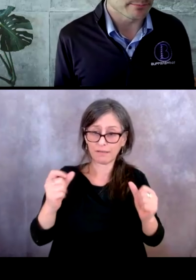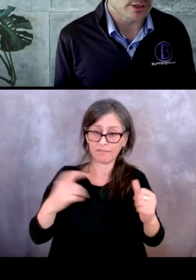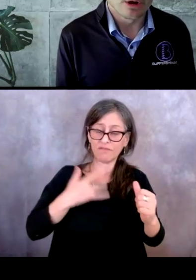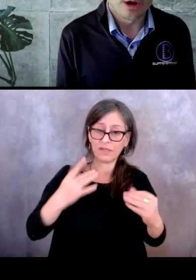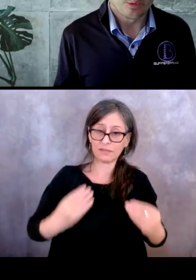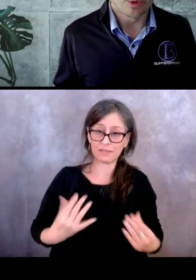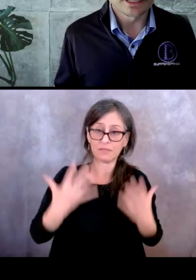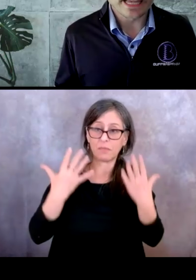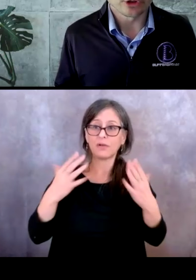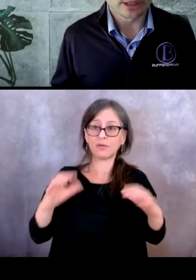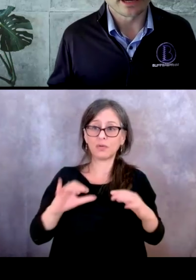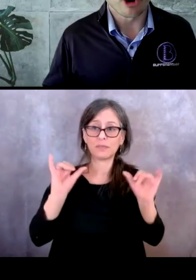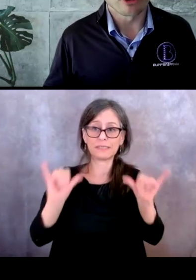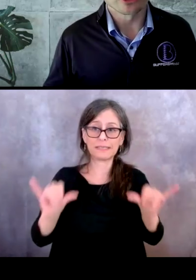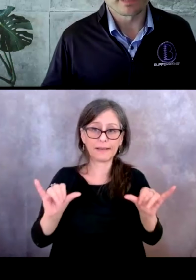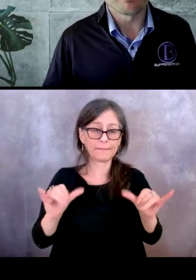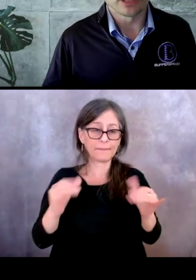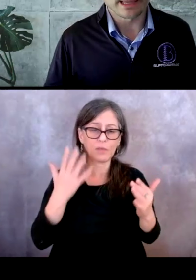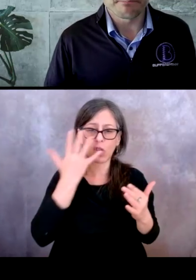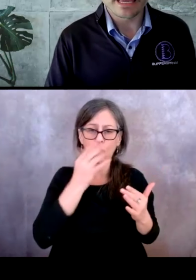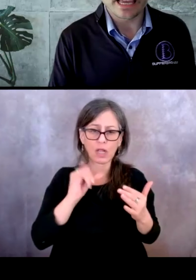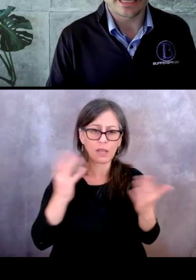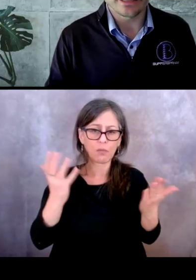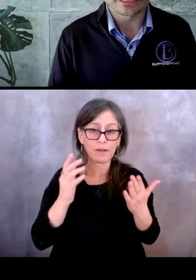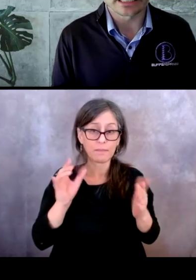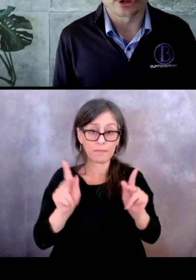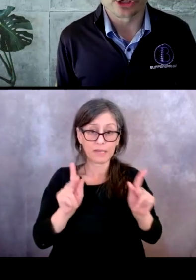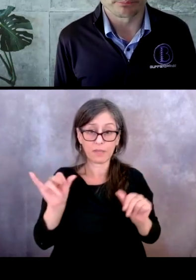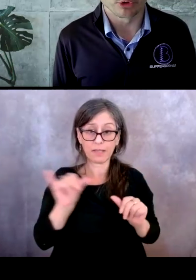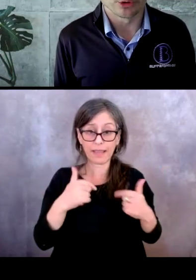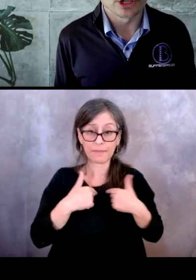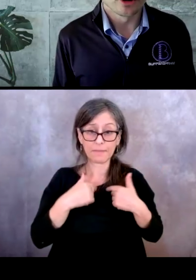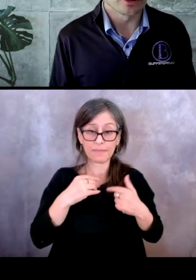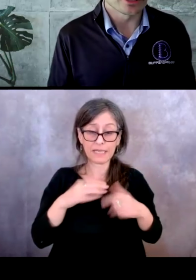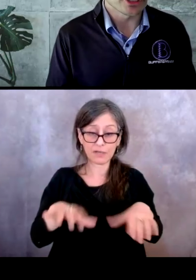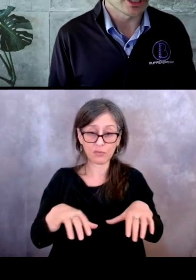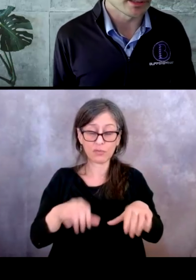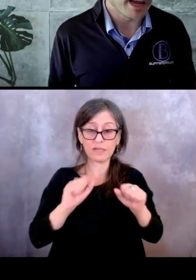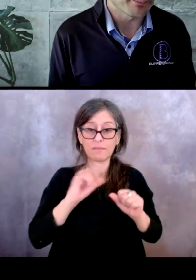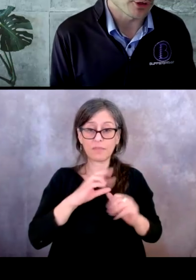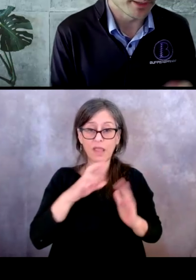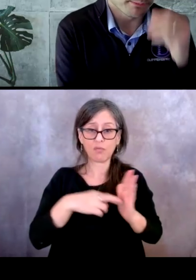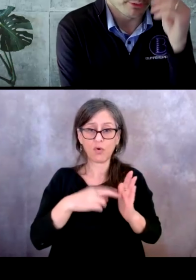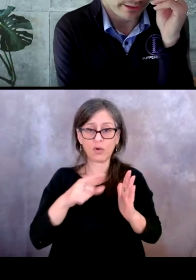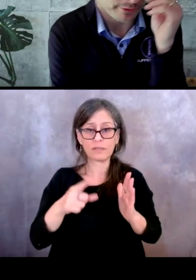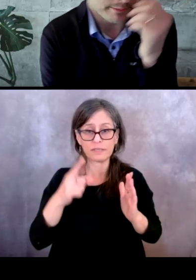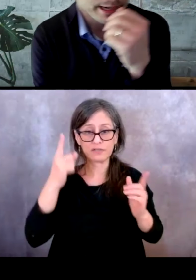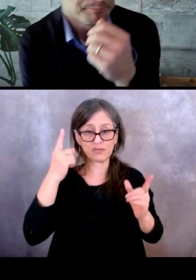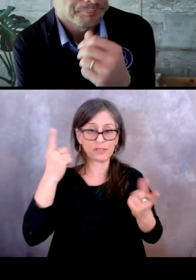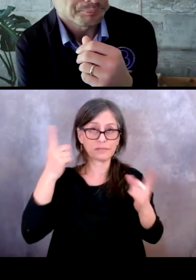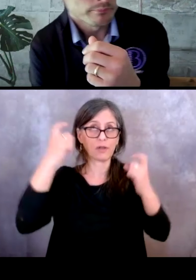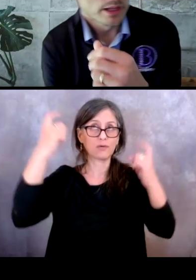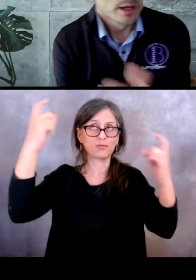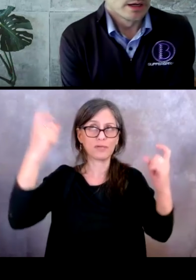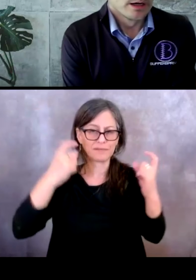the same. So what does that look like? Are there people like me in these leadership roles, or is this just a pipe dream that you're putting in front